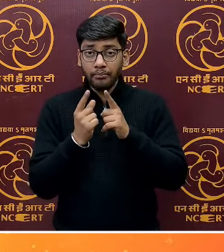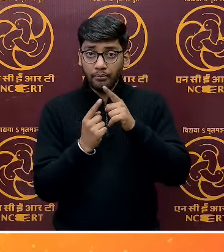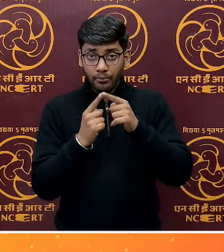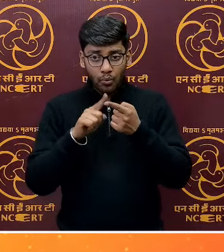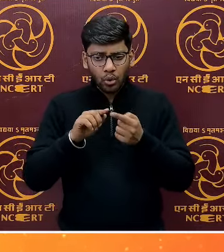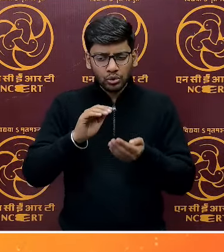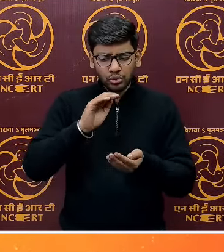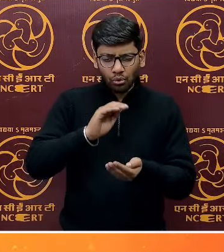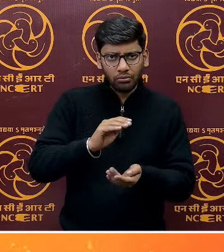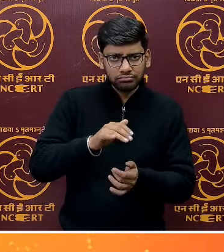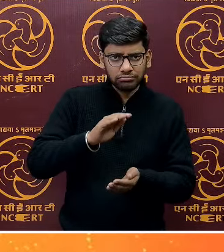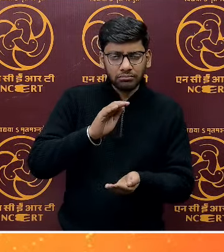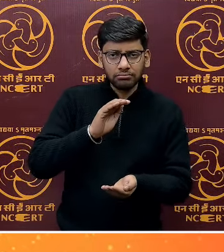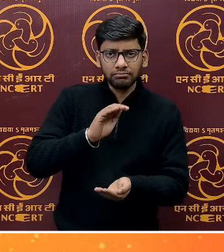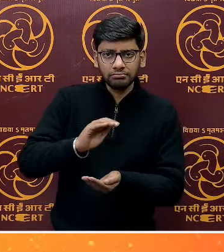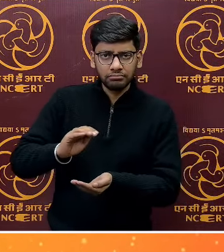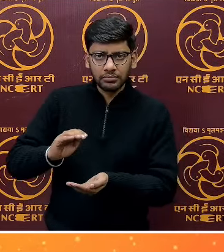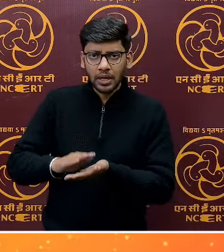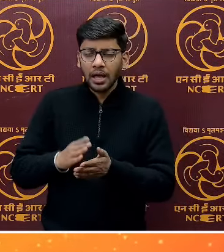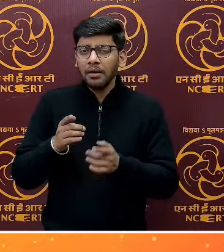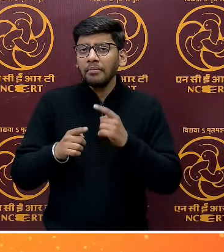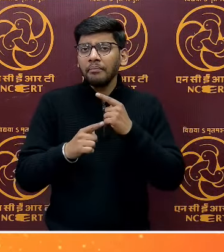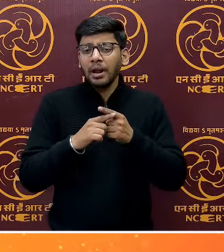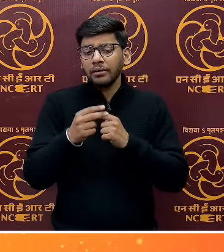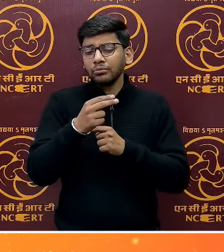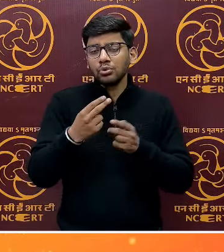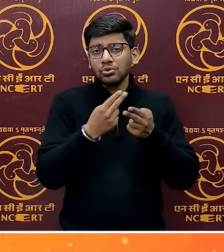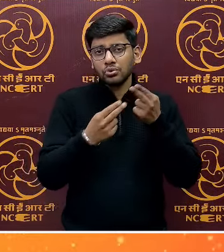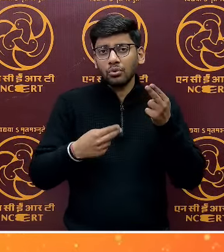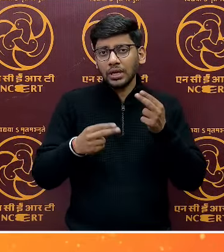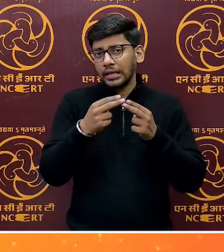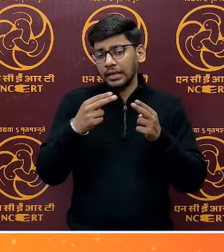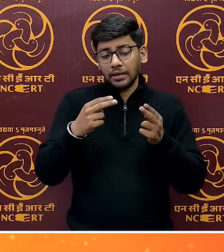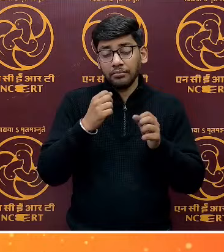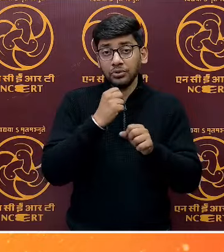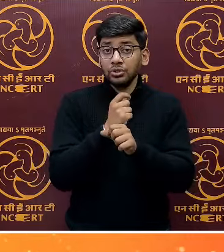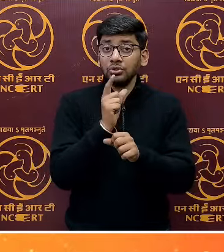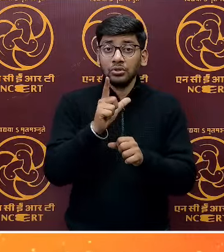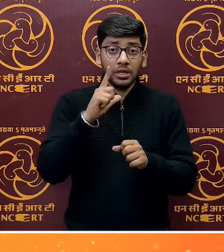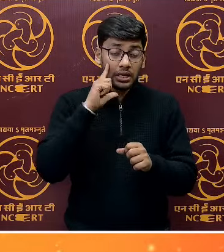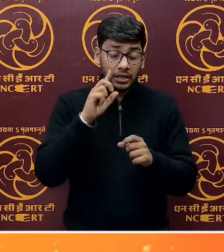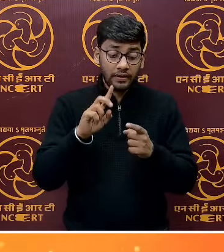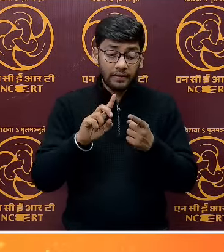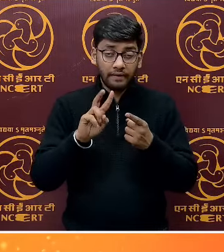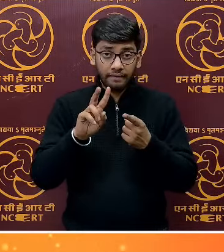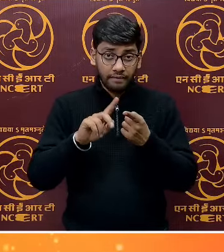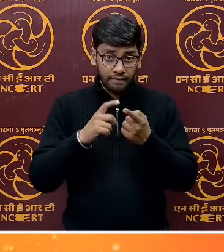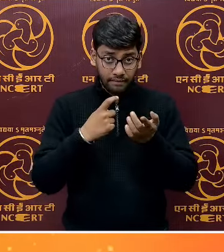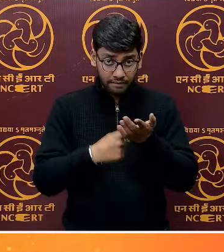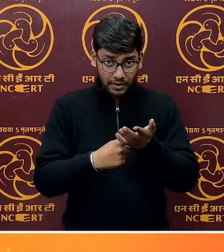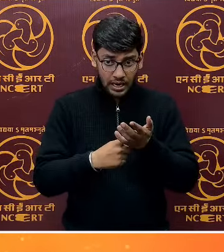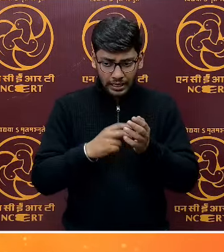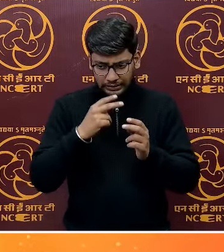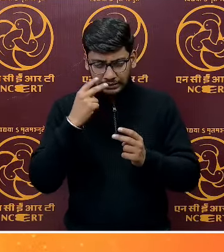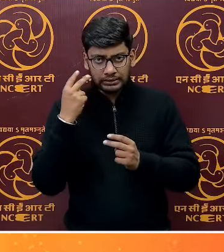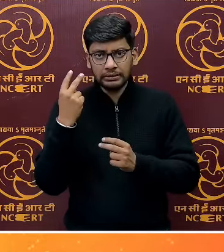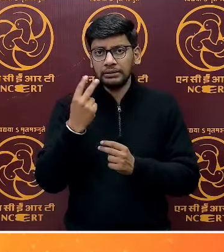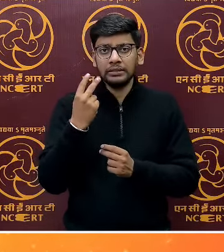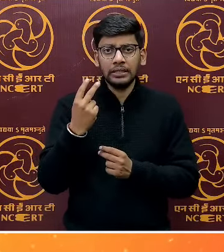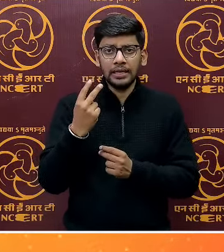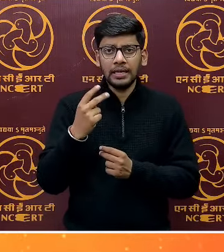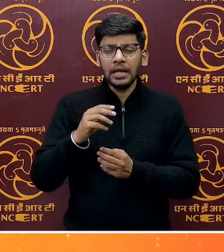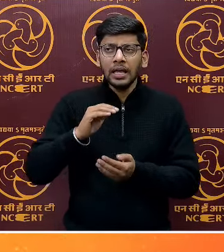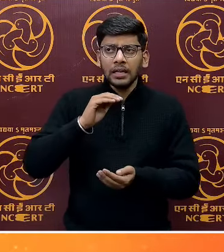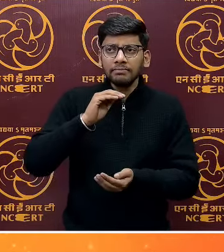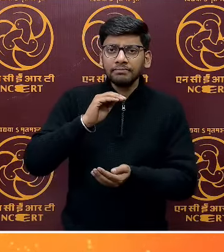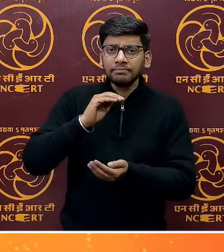in 17th Gulliver century, Travels. Gulliver's Travels, where there are these small people who tie up